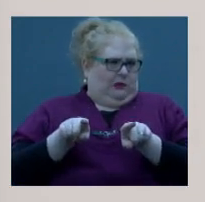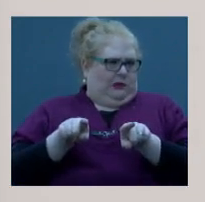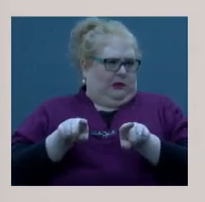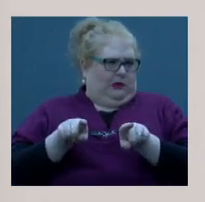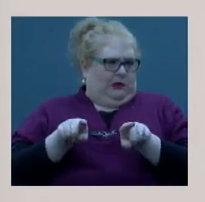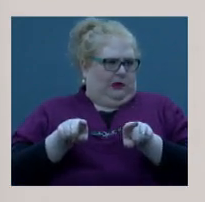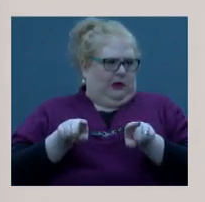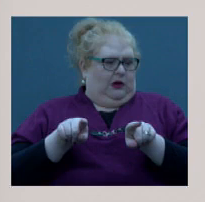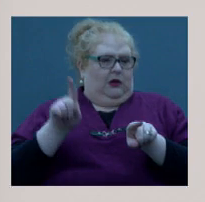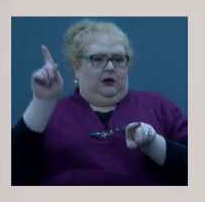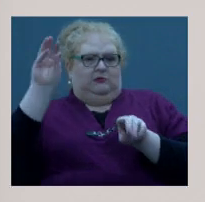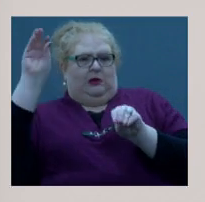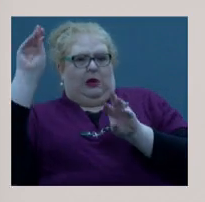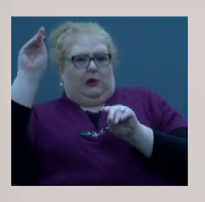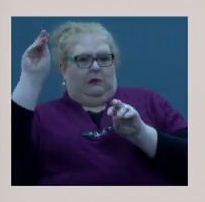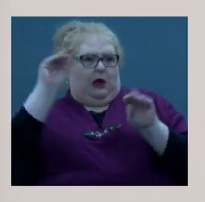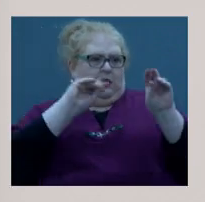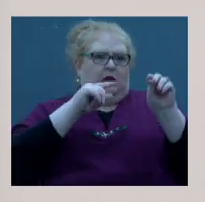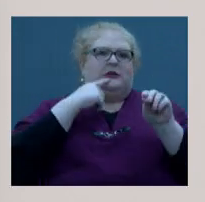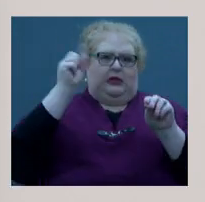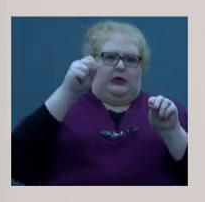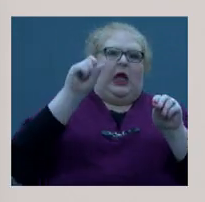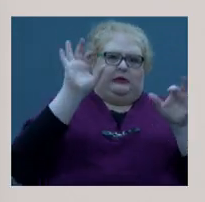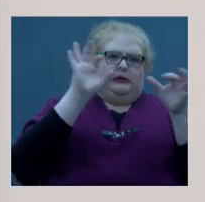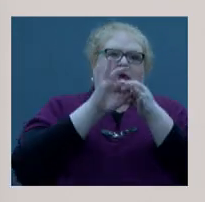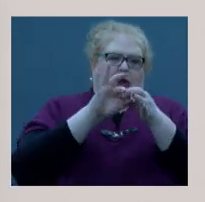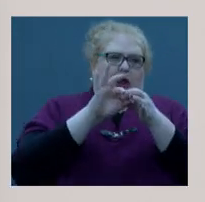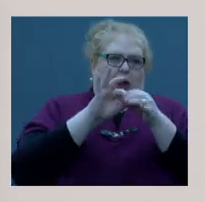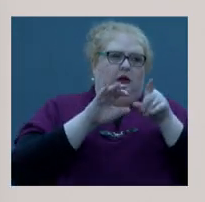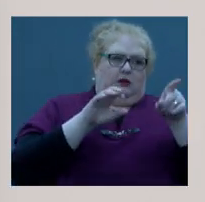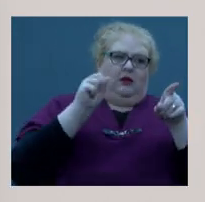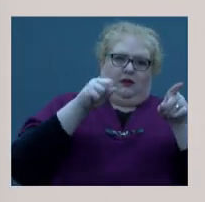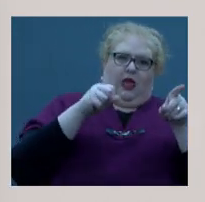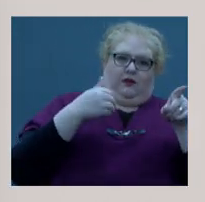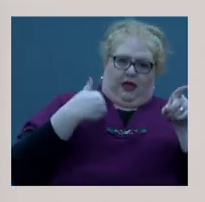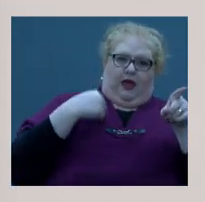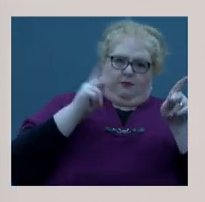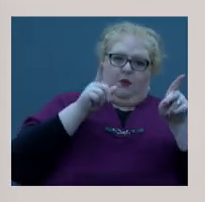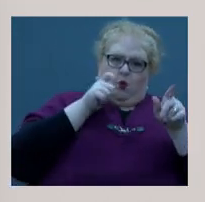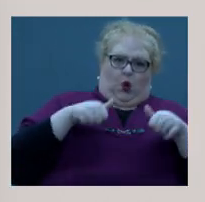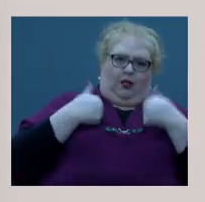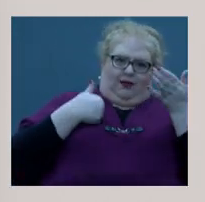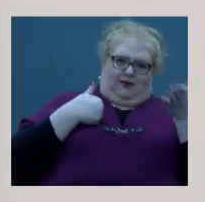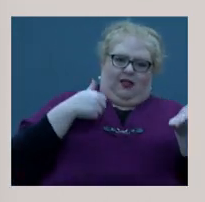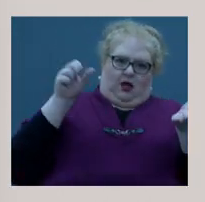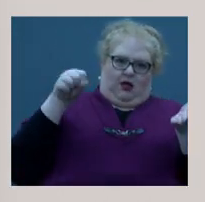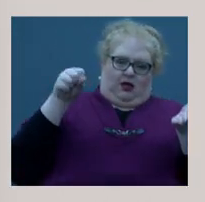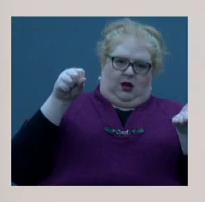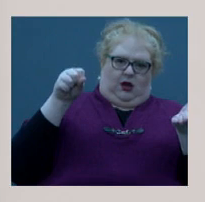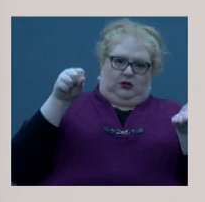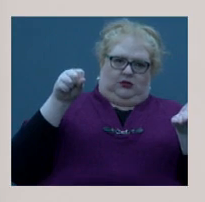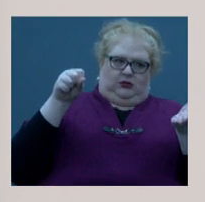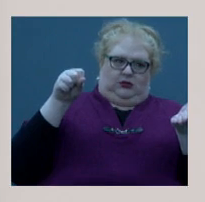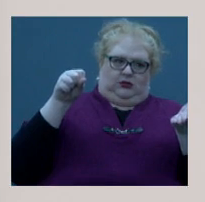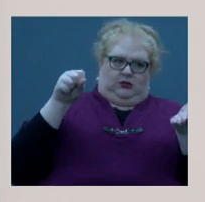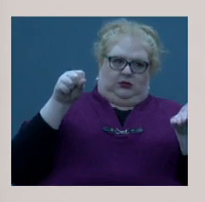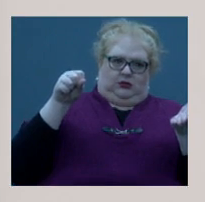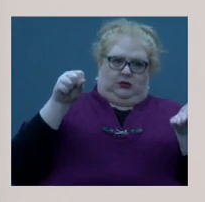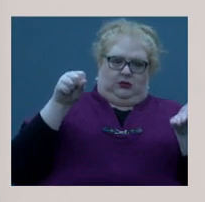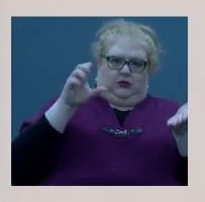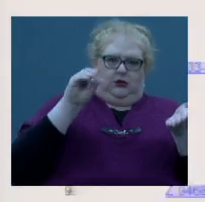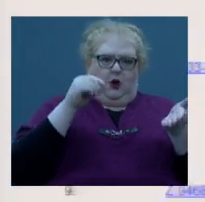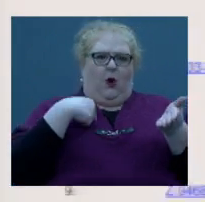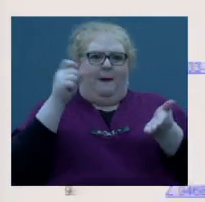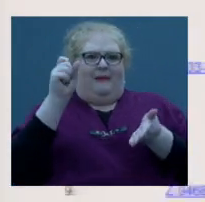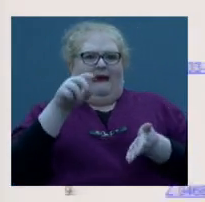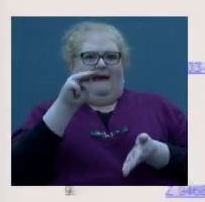Ralph Davis said that. He said it is connected. There's a road that Okay, I guess Okay. maybe I'm asking. Maybe I'm I think he's asking asking Mike